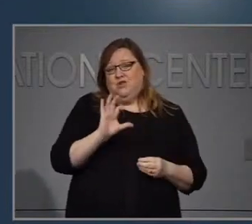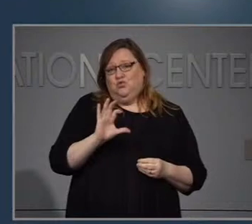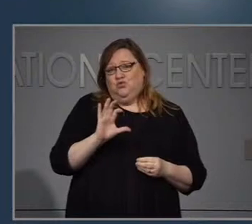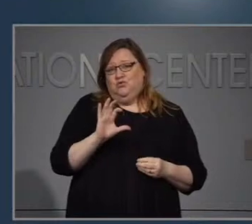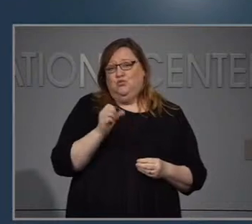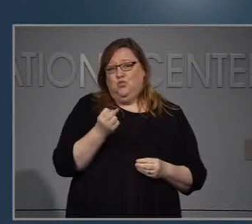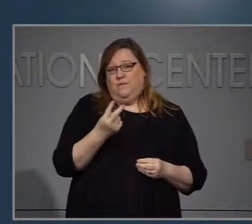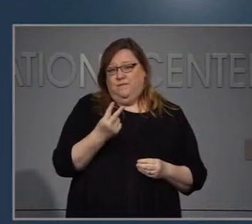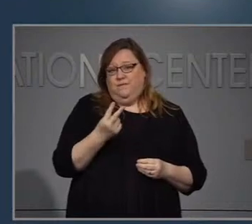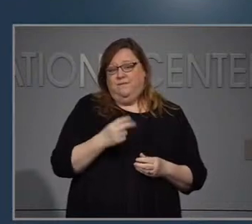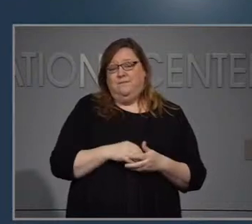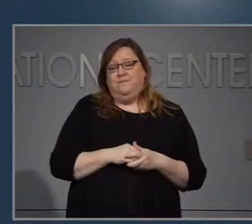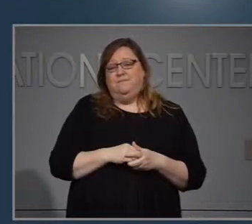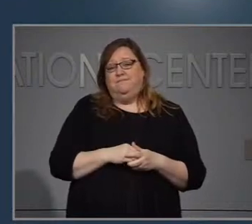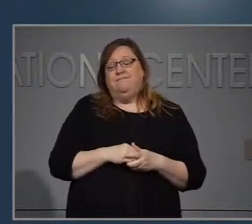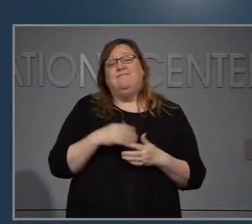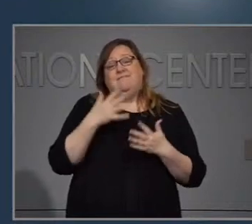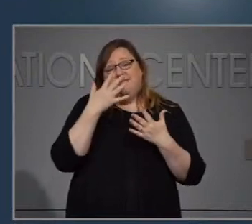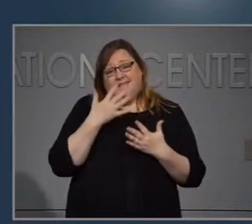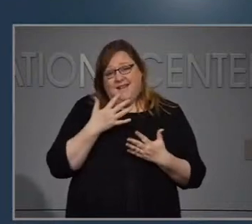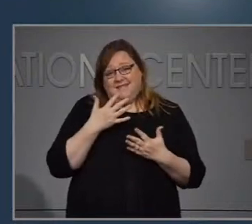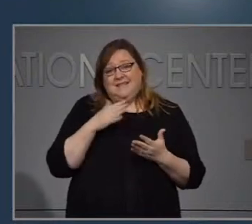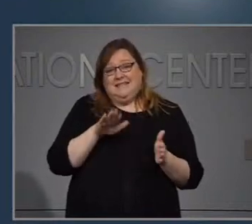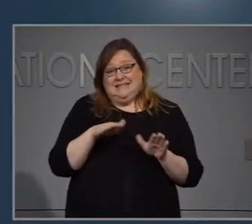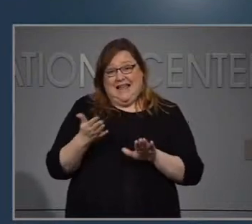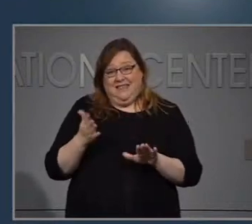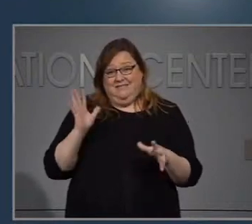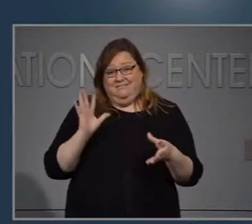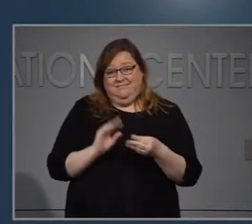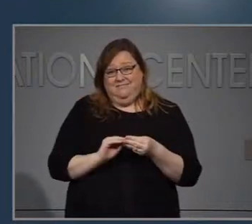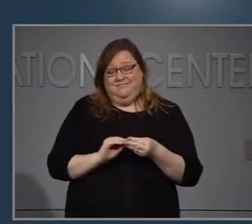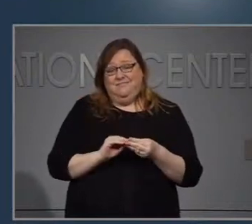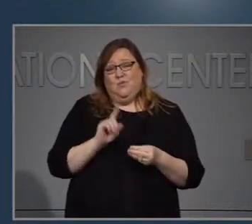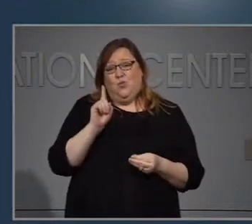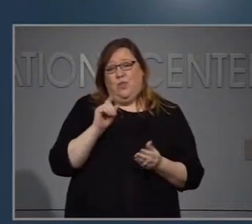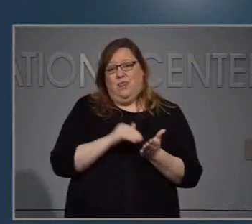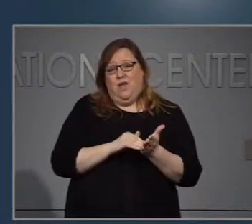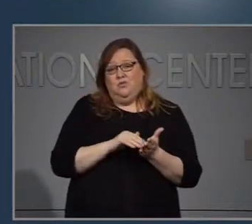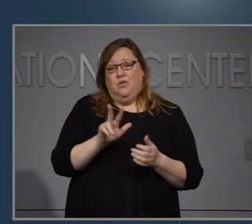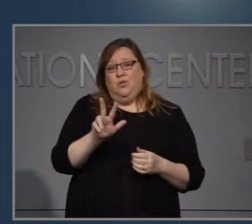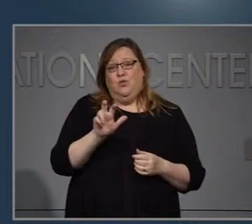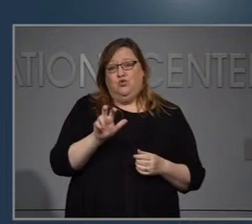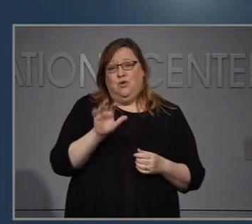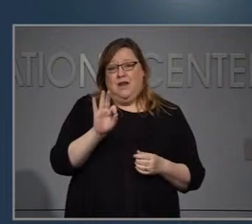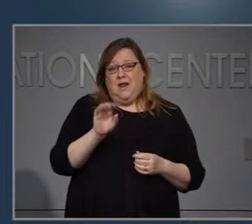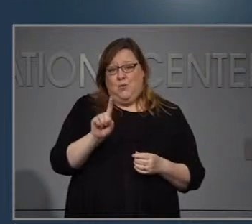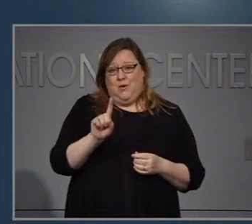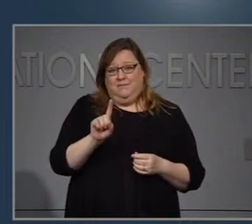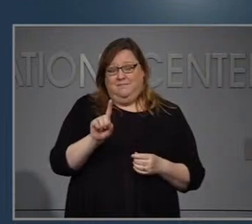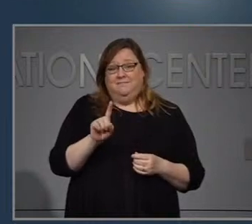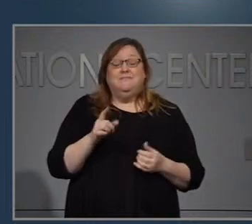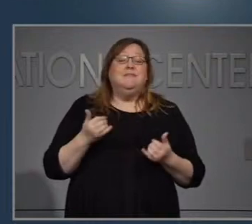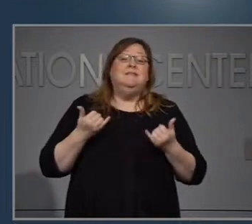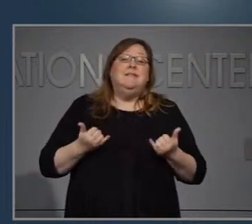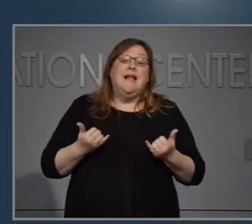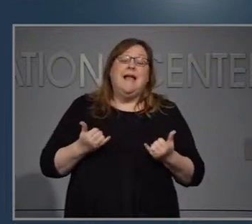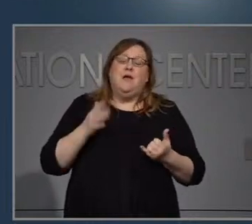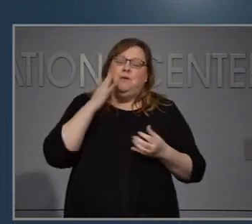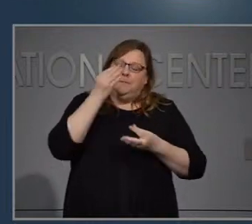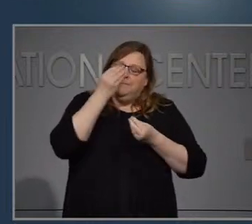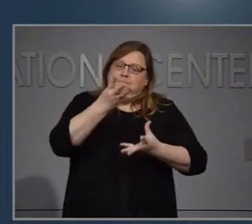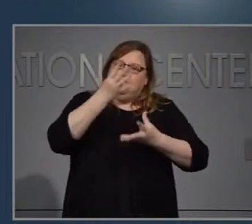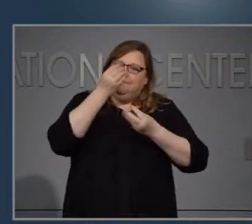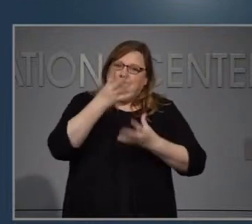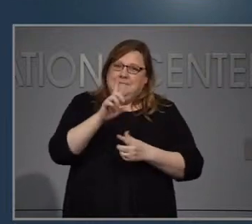1,391 deaths. Today is data day, so stay tuned for some graphs. Across